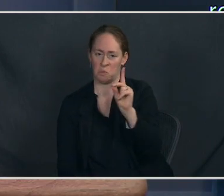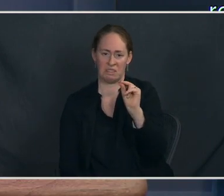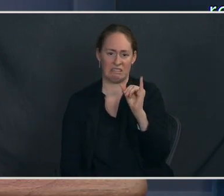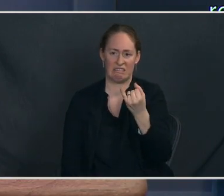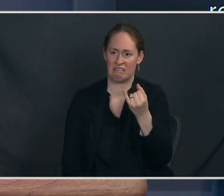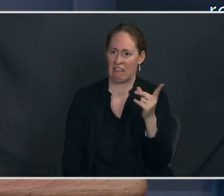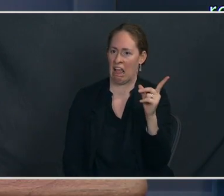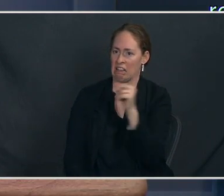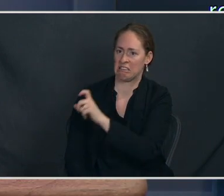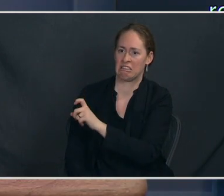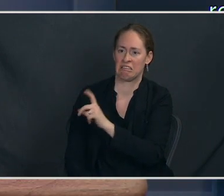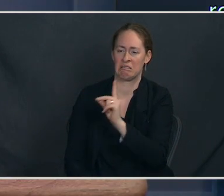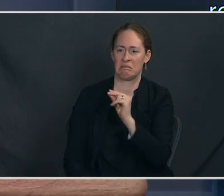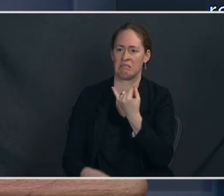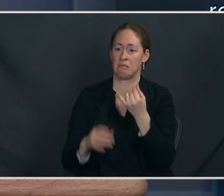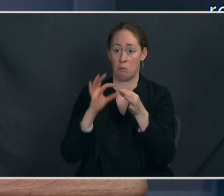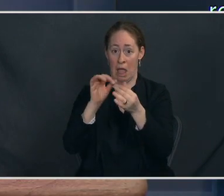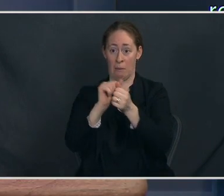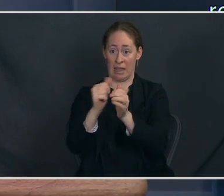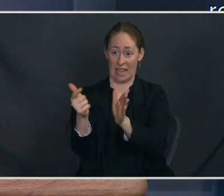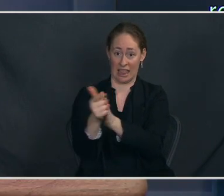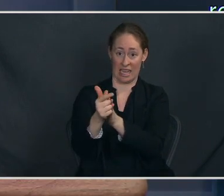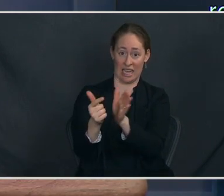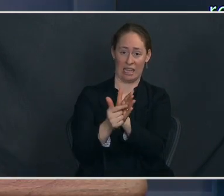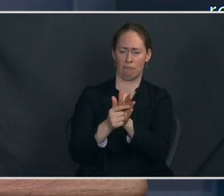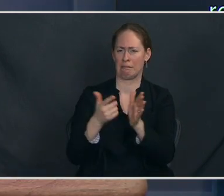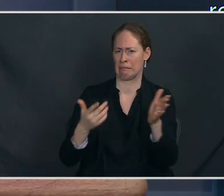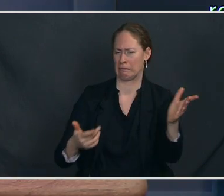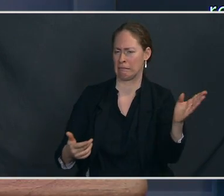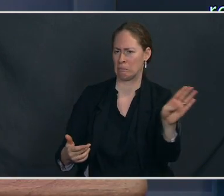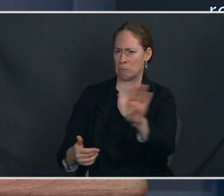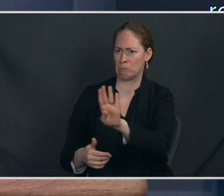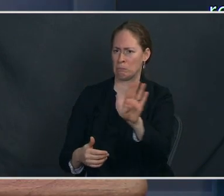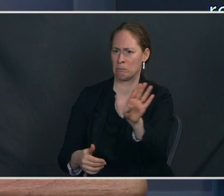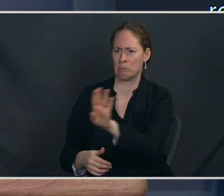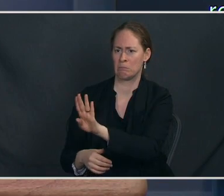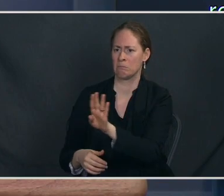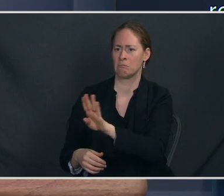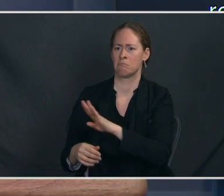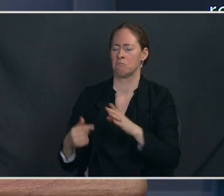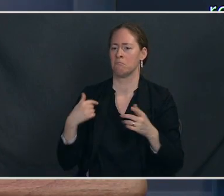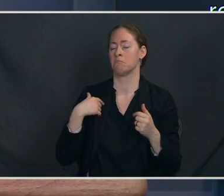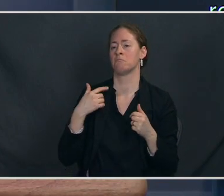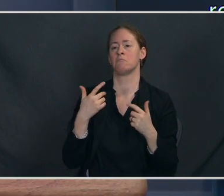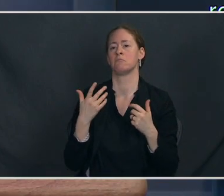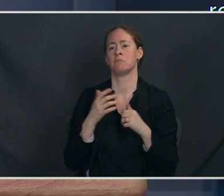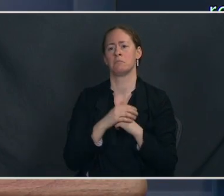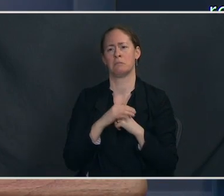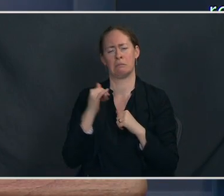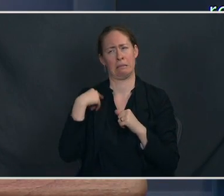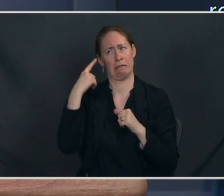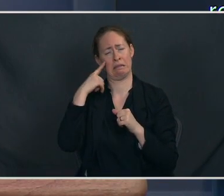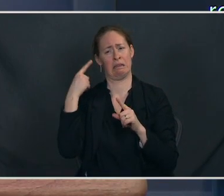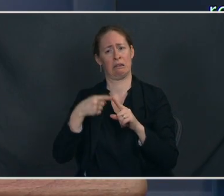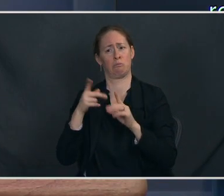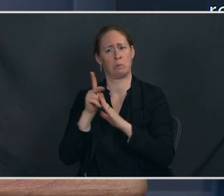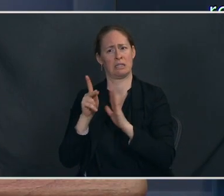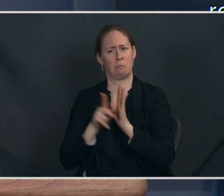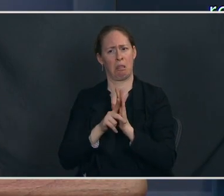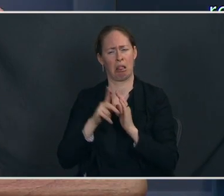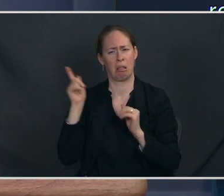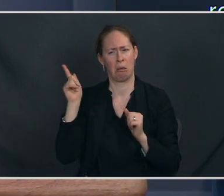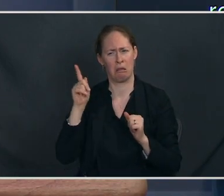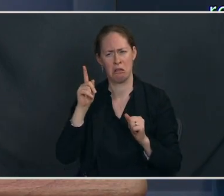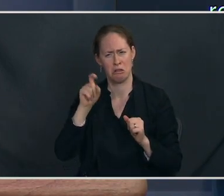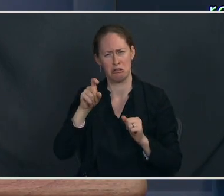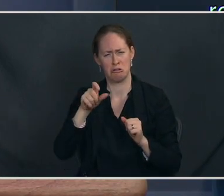anything related to a legal case. I will say that President Biden does not believe as a principle it should be difficult to for